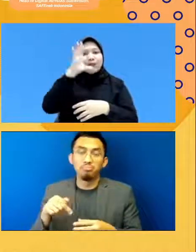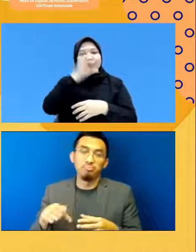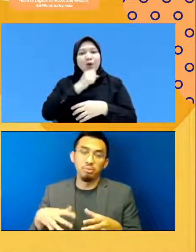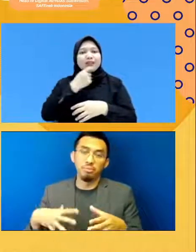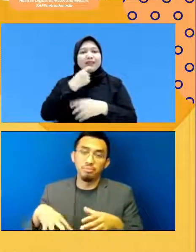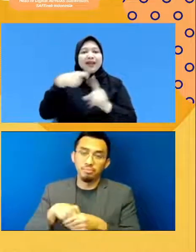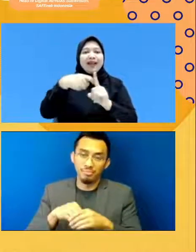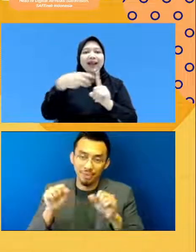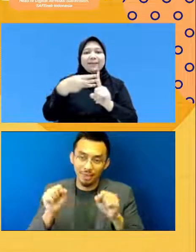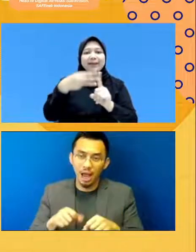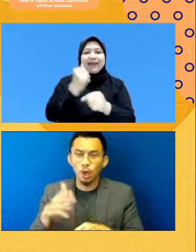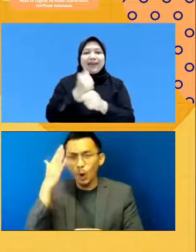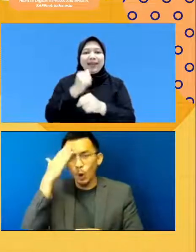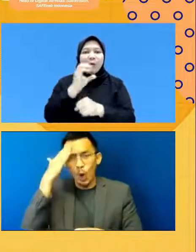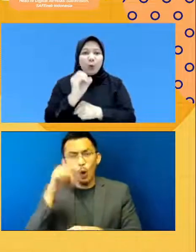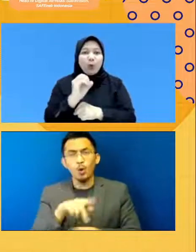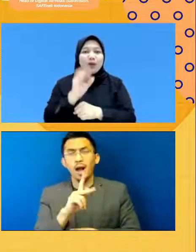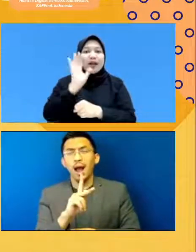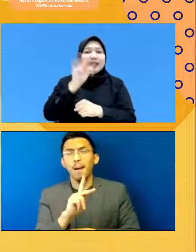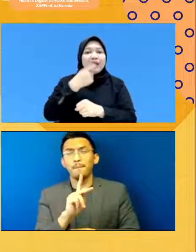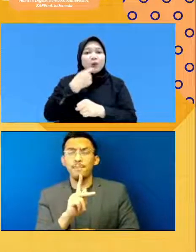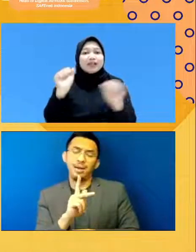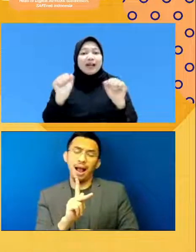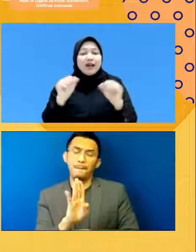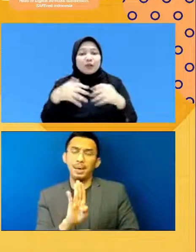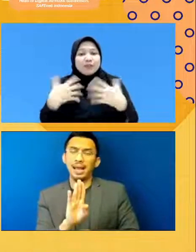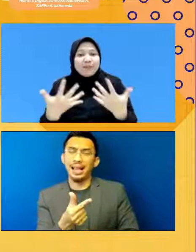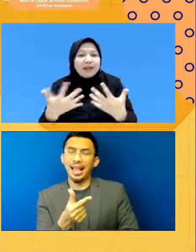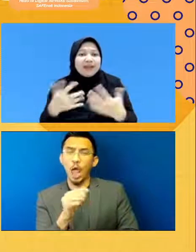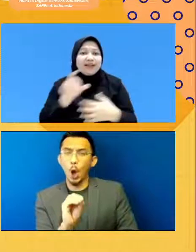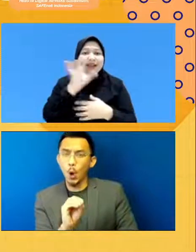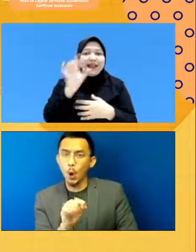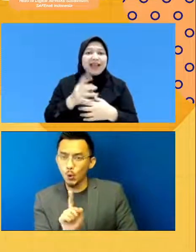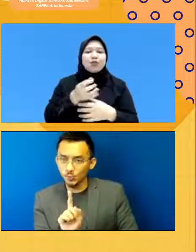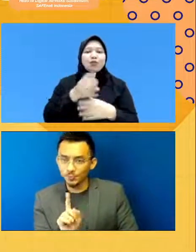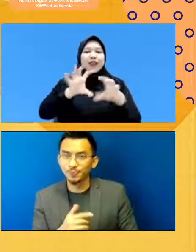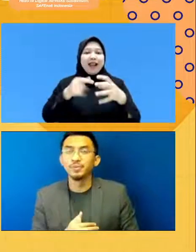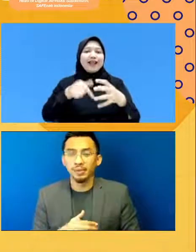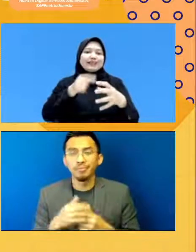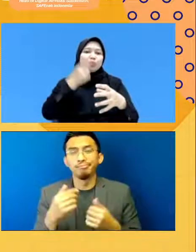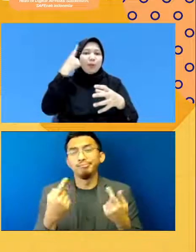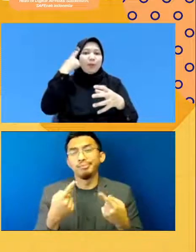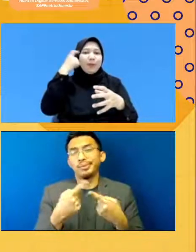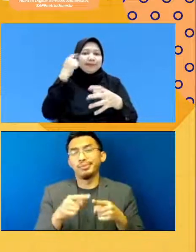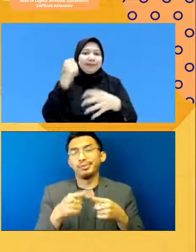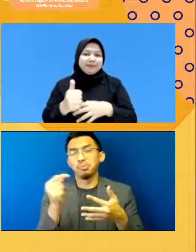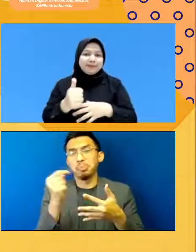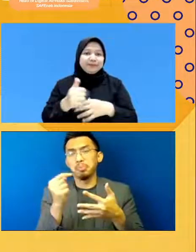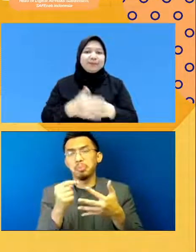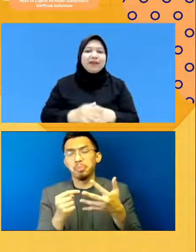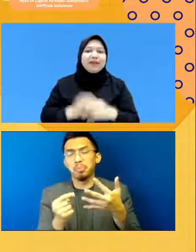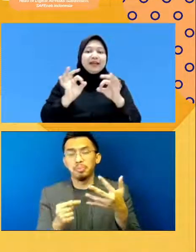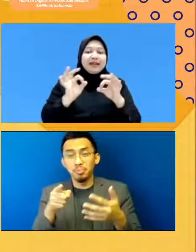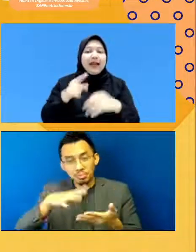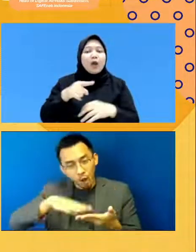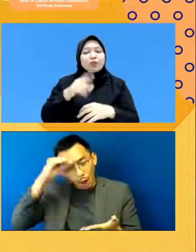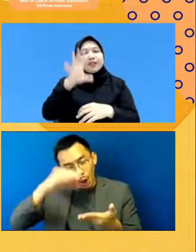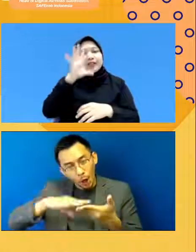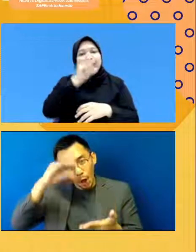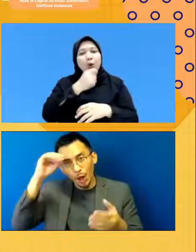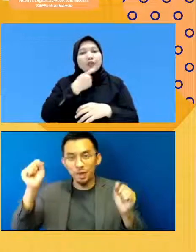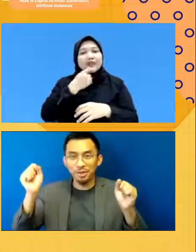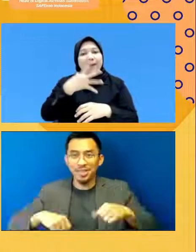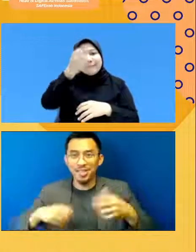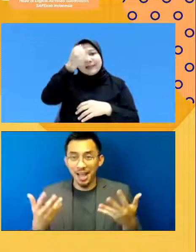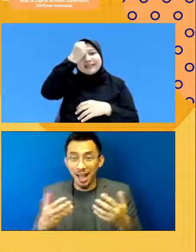you can do on it. So another things that I would like to pose is you have to understand the principles of being safe. Don't